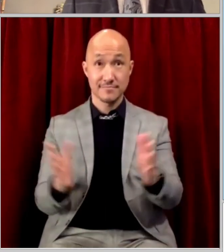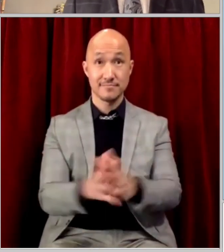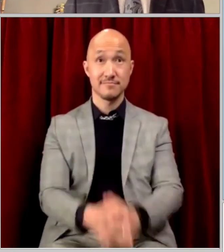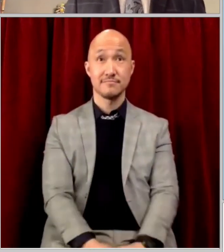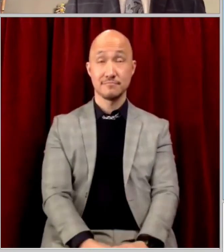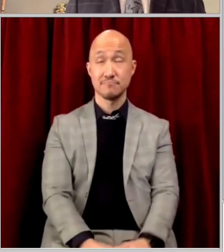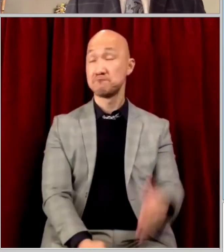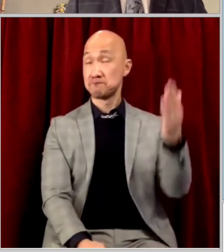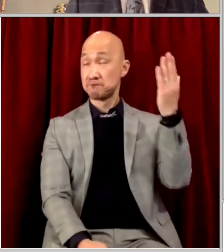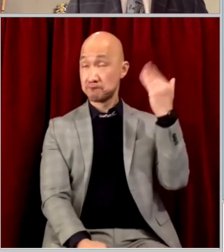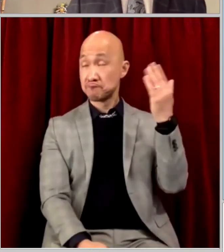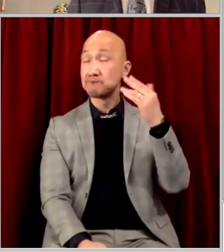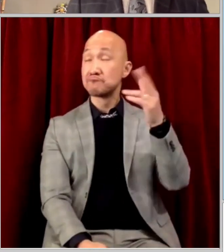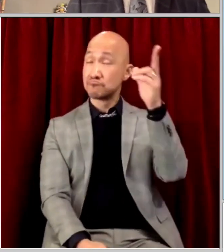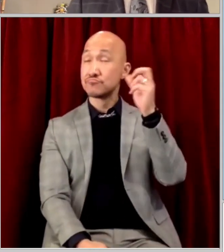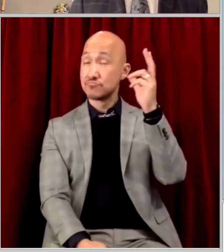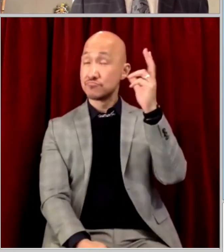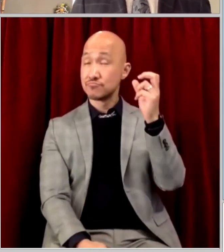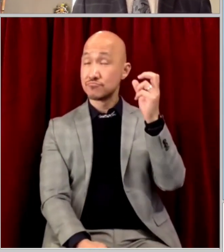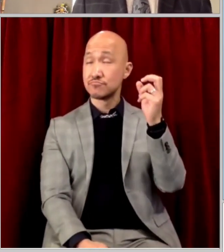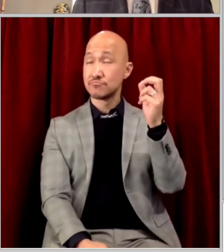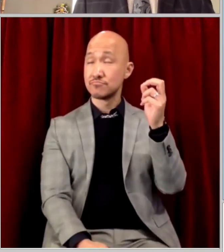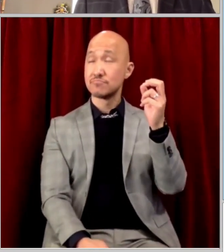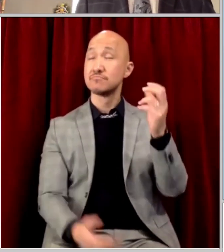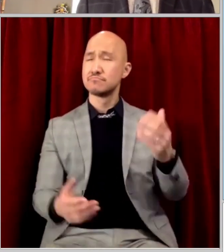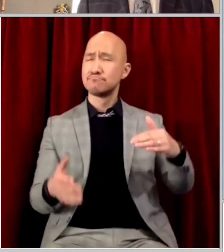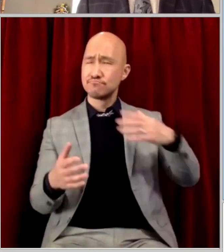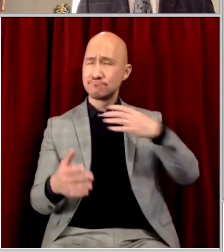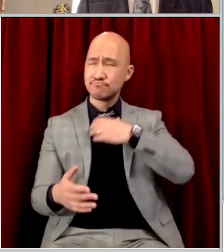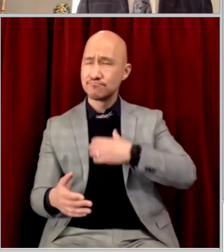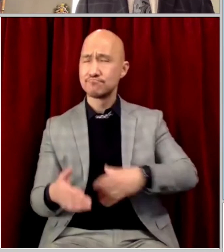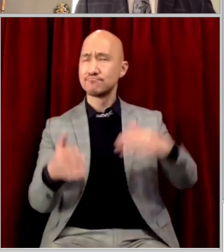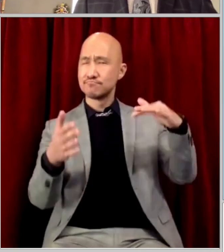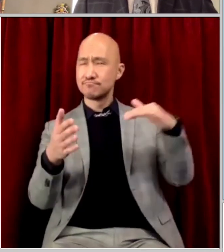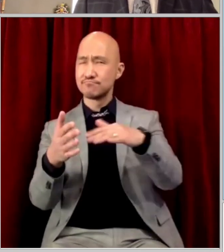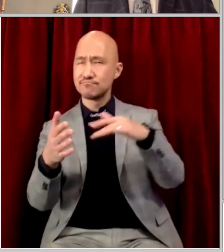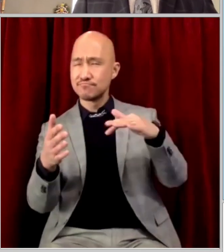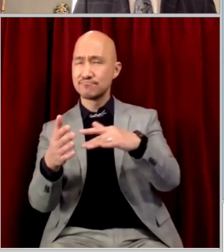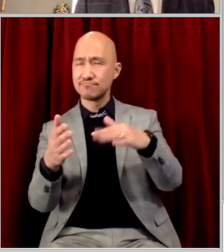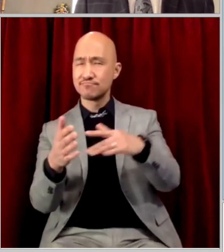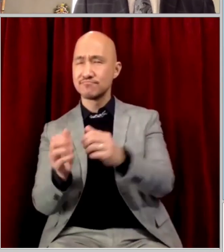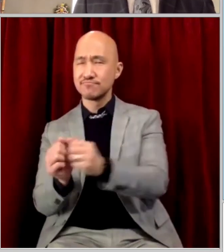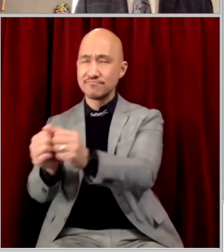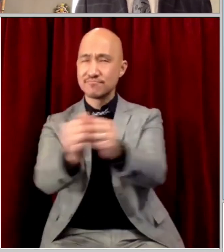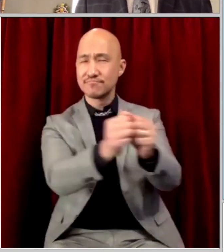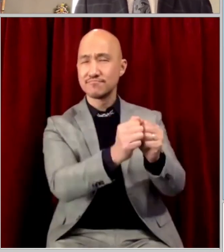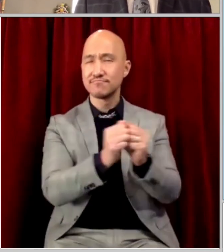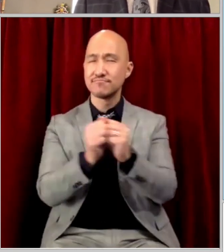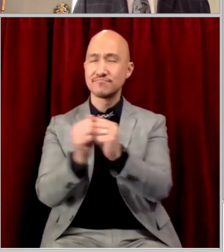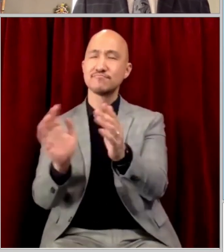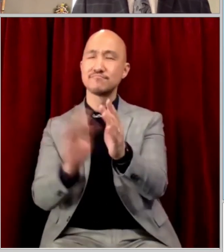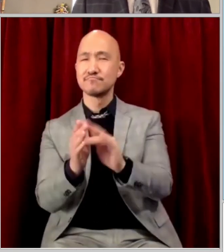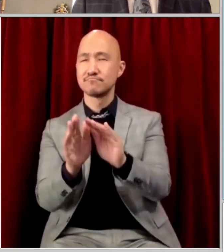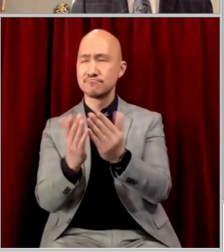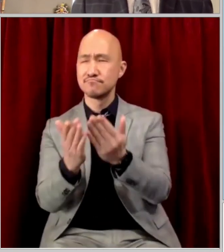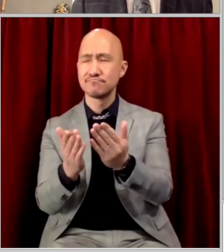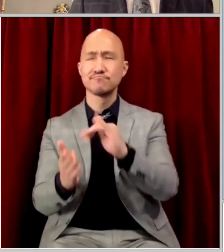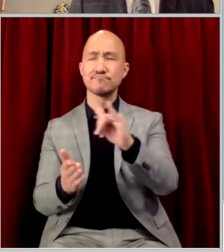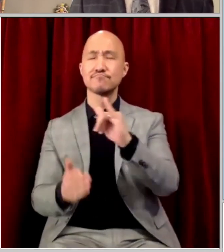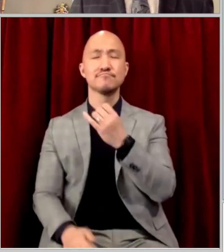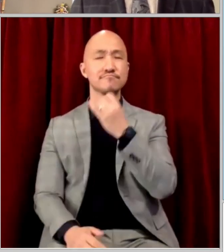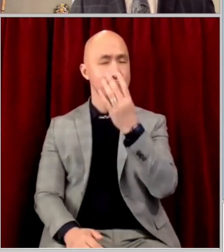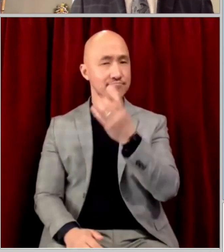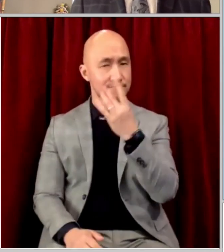brother mentioned, we do have Bible studies available. The Bible is light. The Bible is truth. Jesus tells us the word